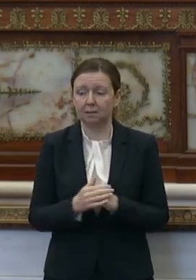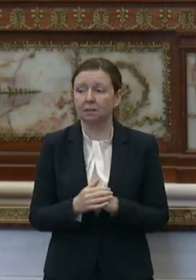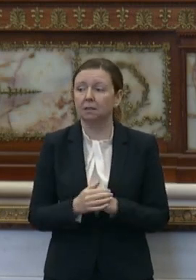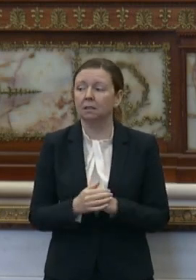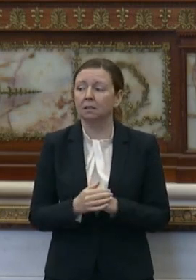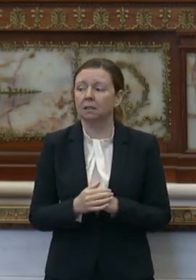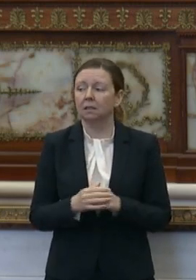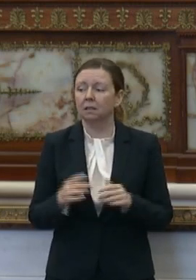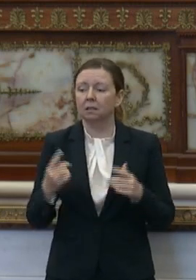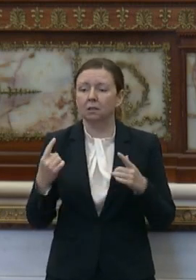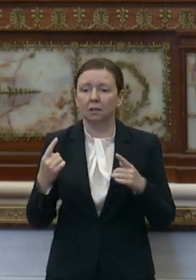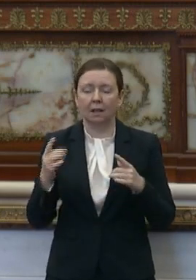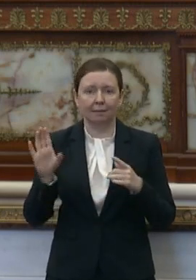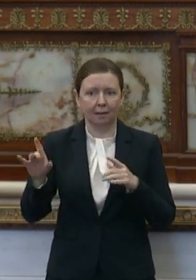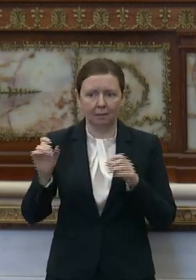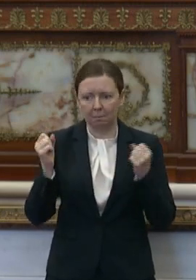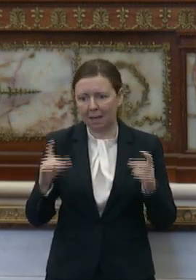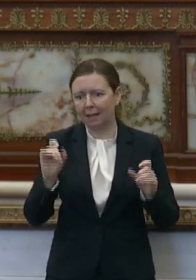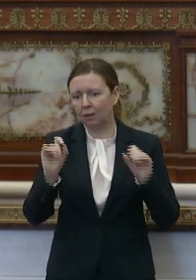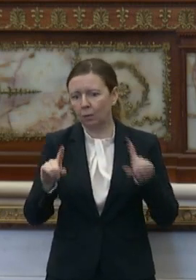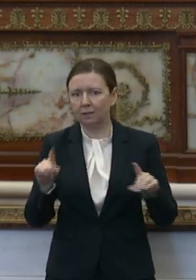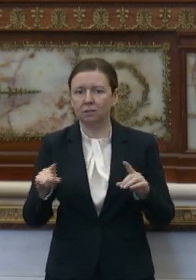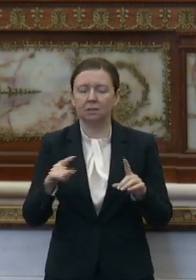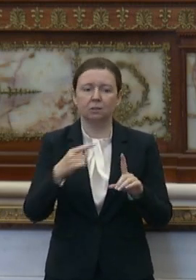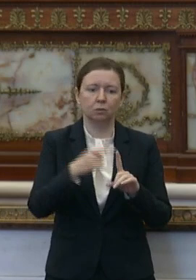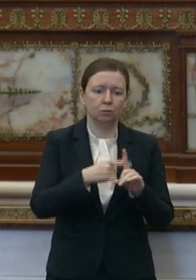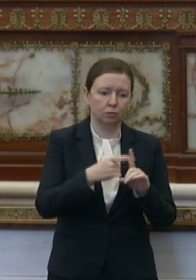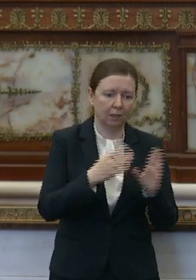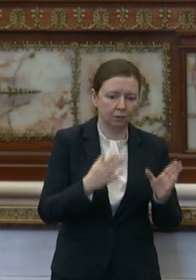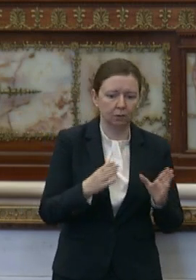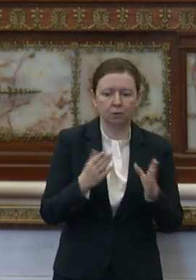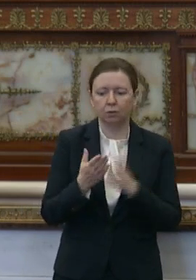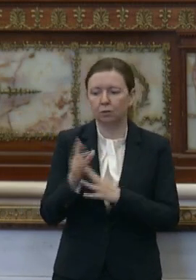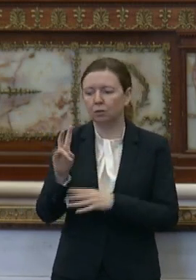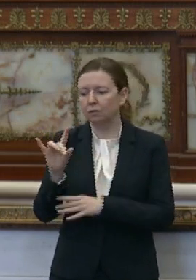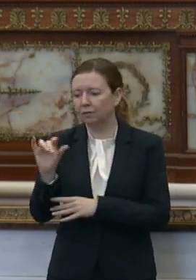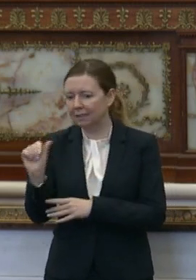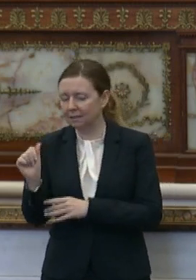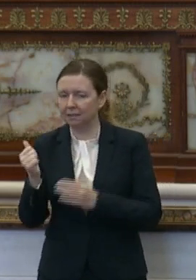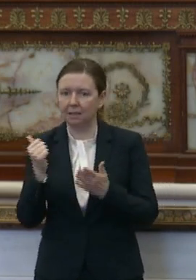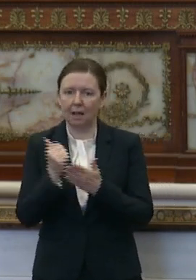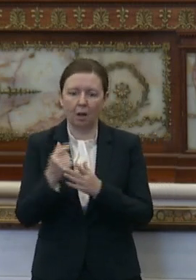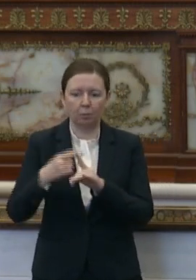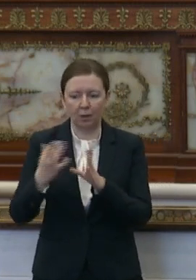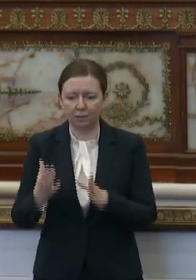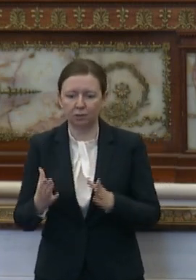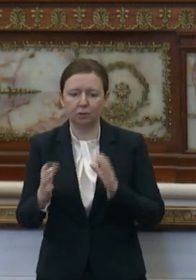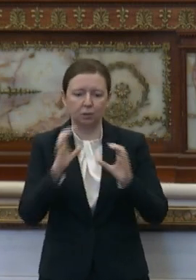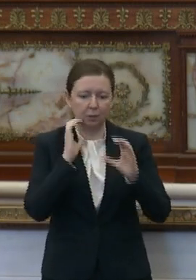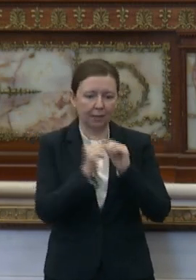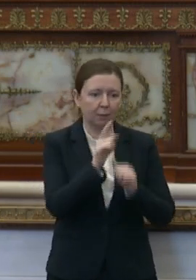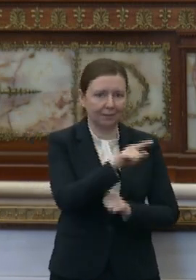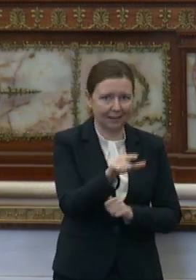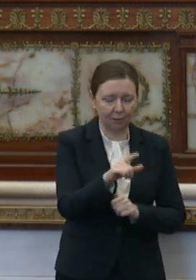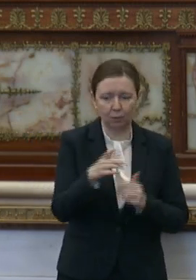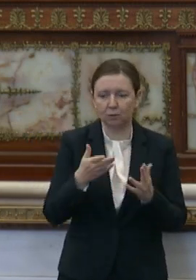answered endless housing questions, read through leases, and helped people try to communicate with landlords. And throughout all of this, the only thing that's